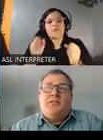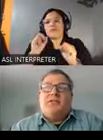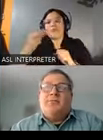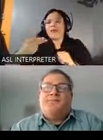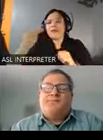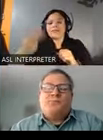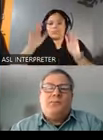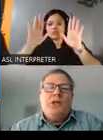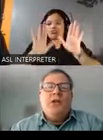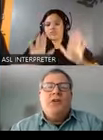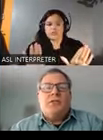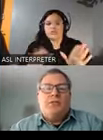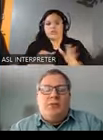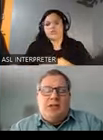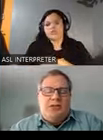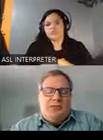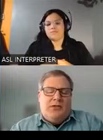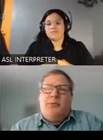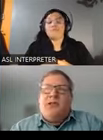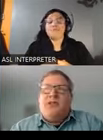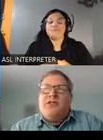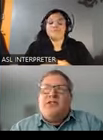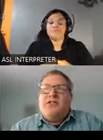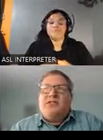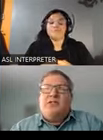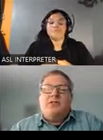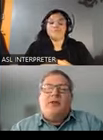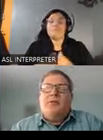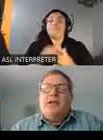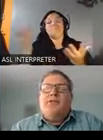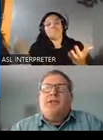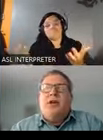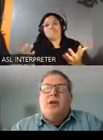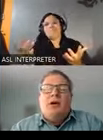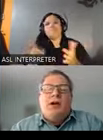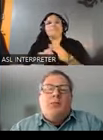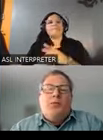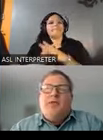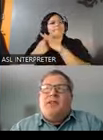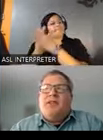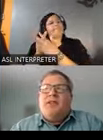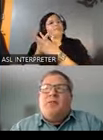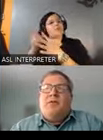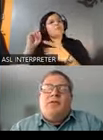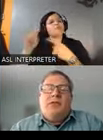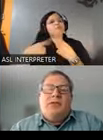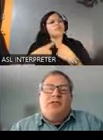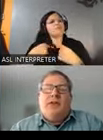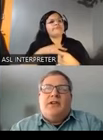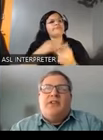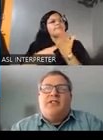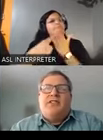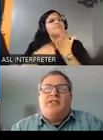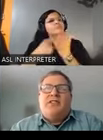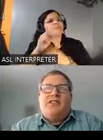energy system. So to begin to incorporate energy justice into PR100, we've conducted a review of literature